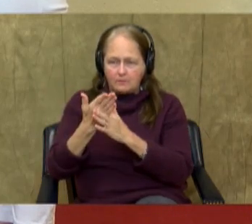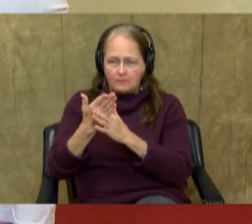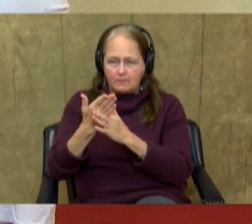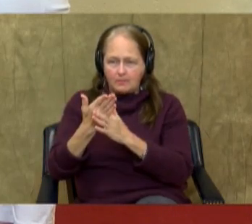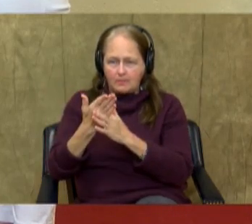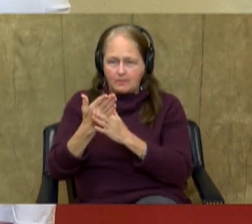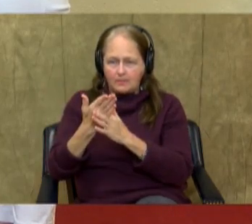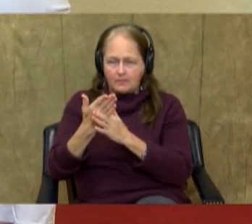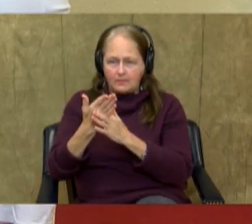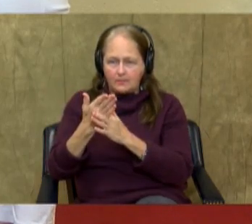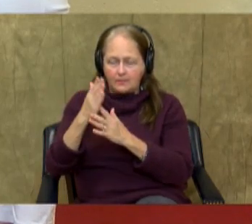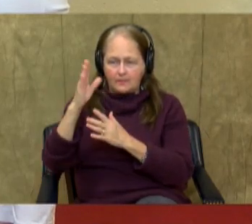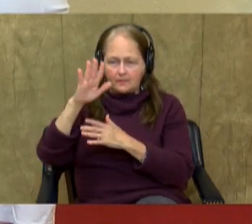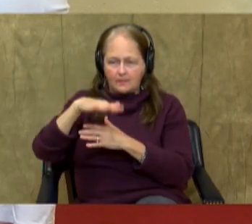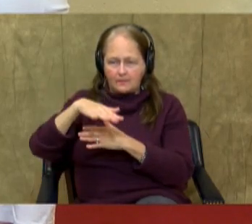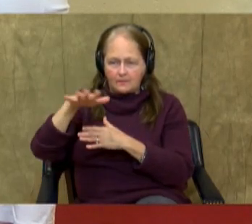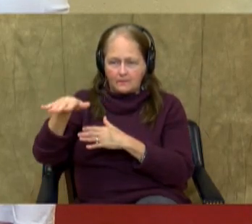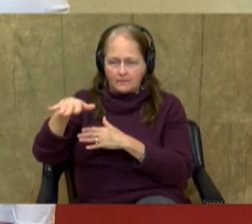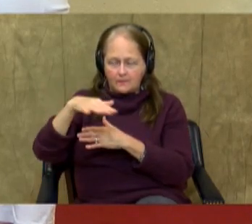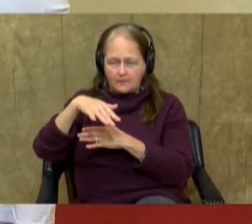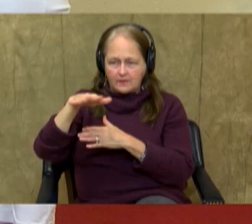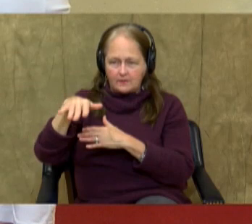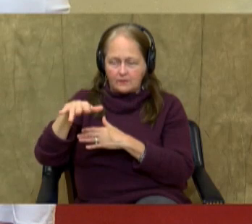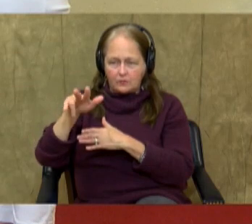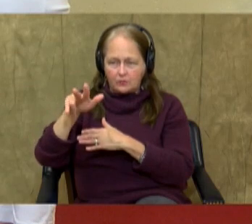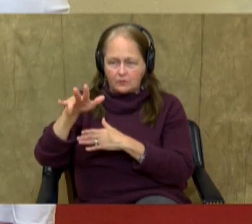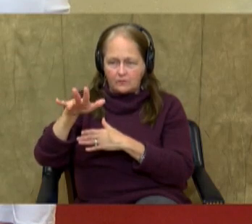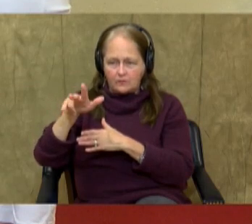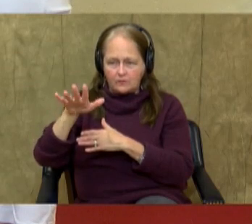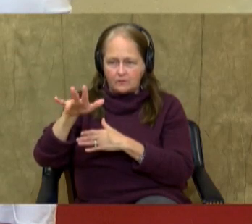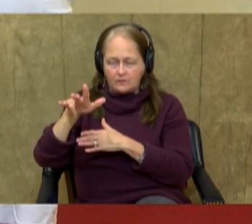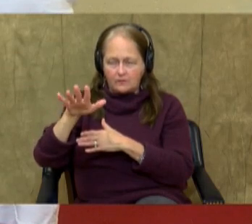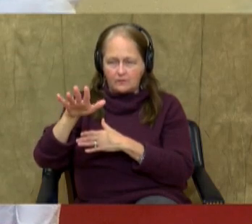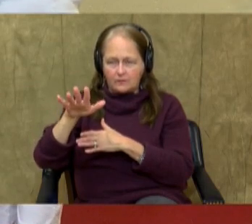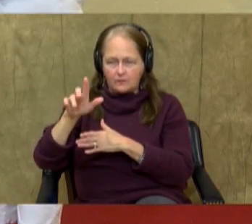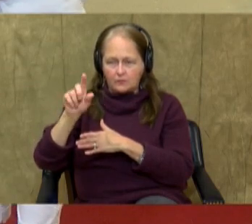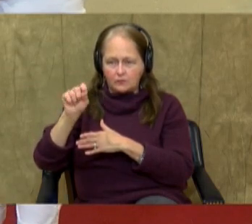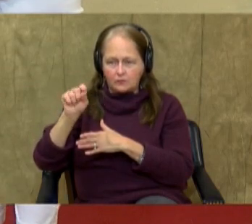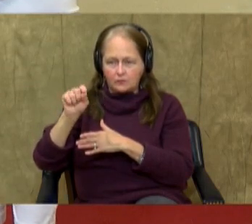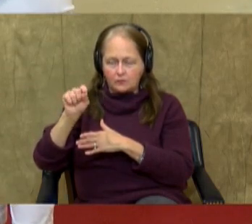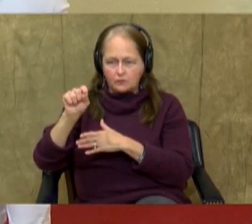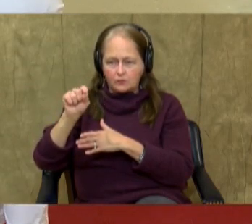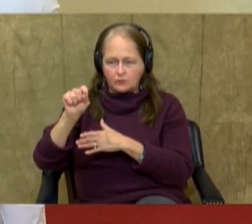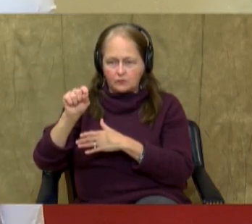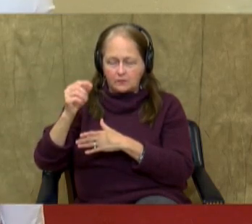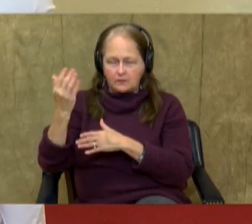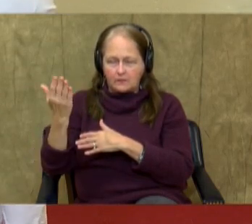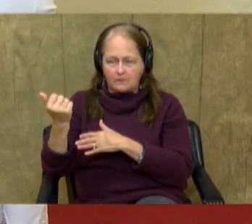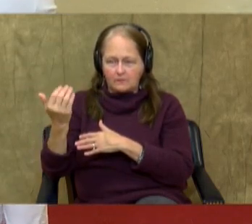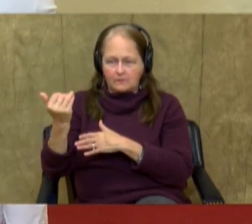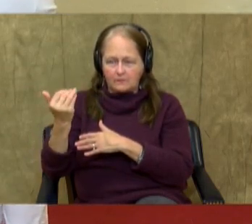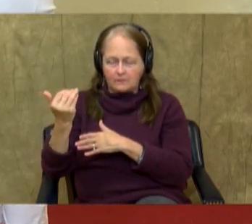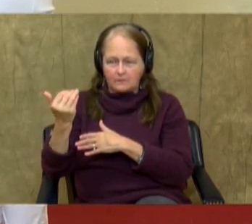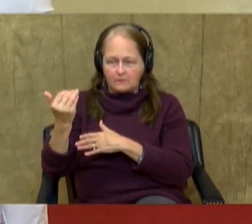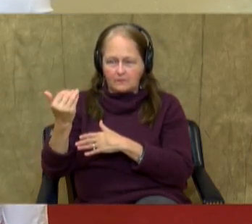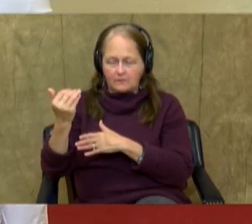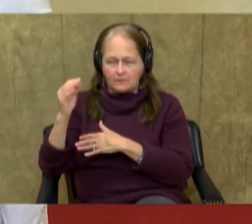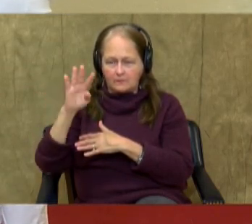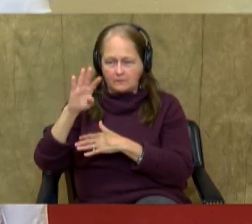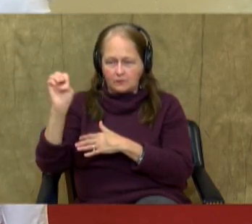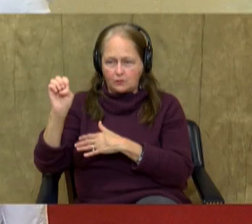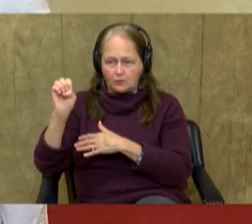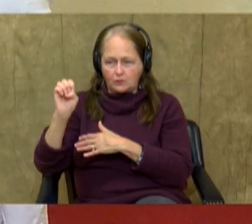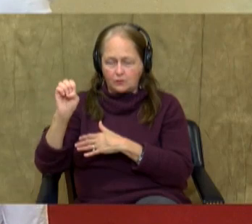answers. 55, 35, 20, 15,